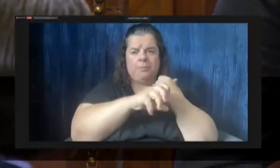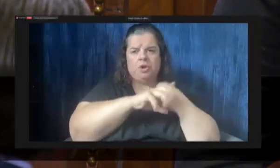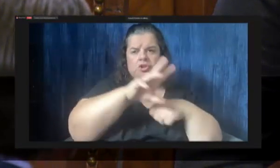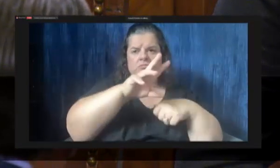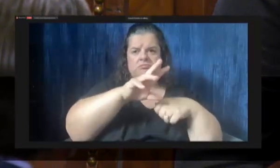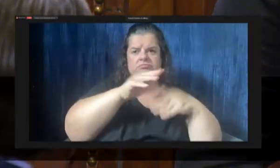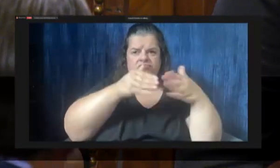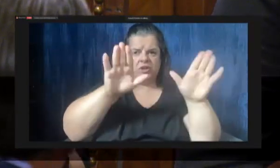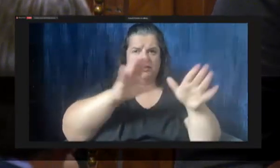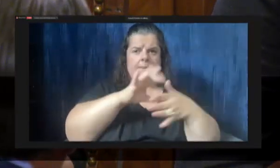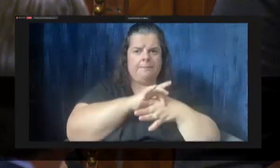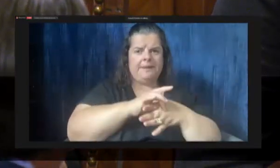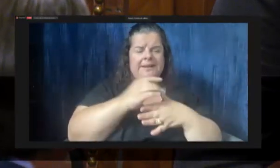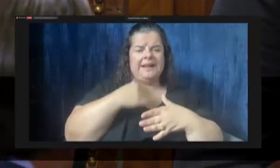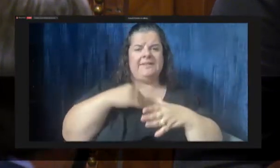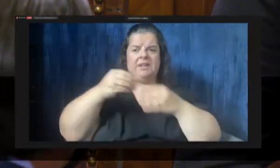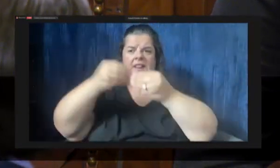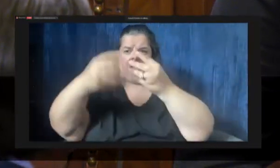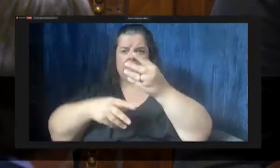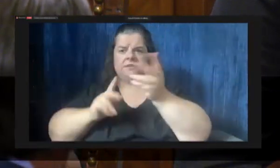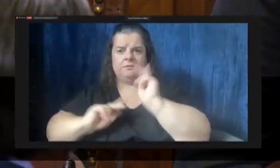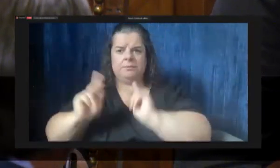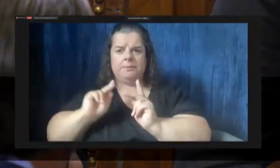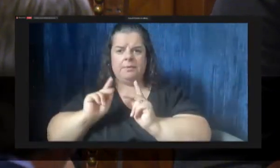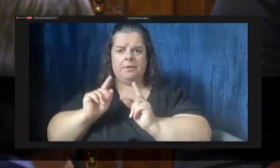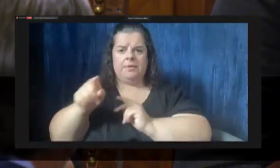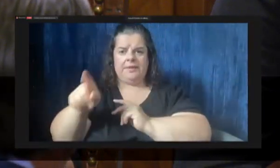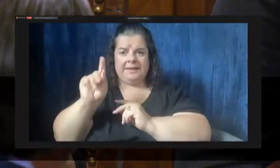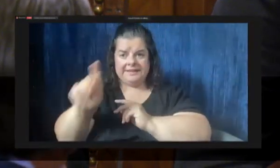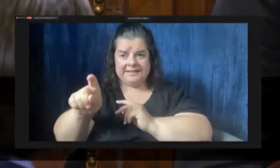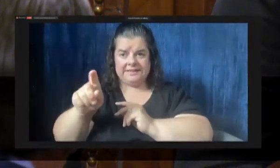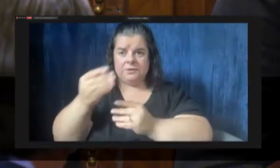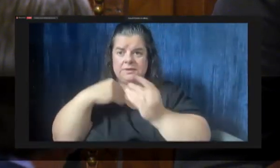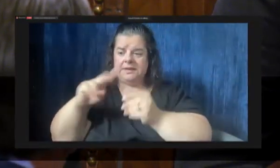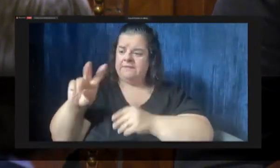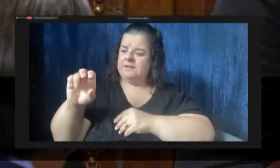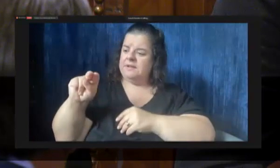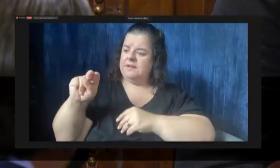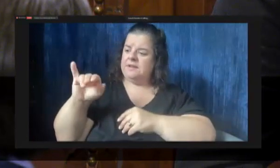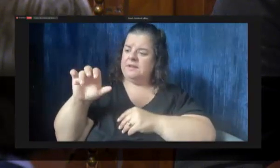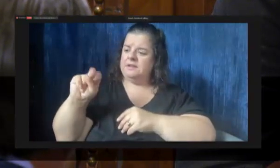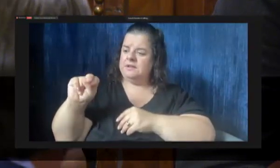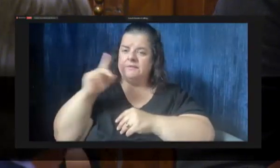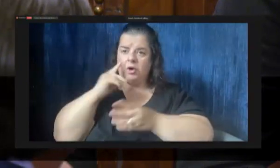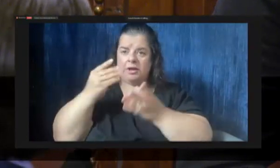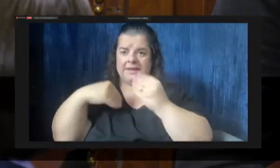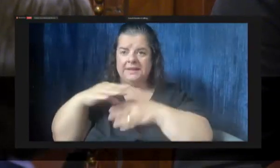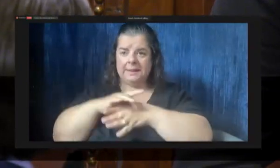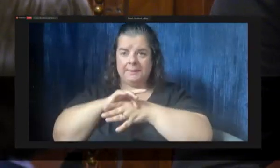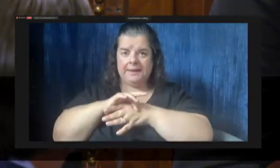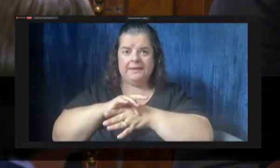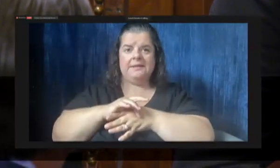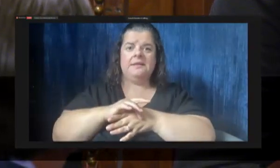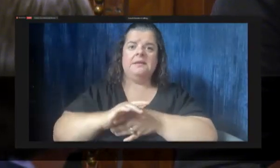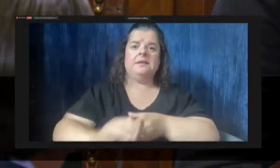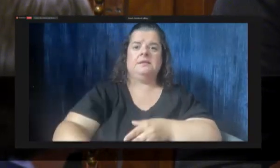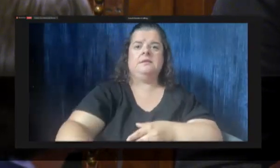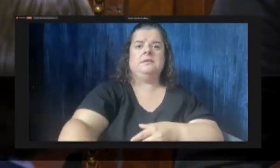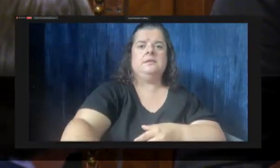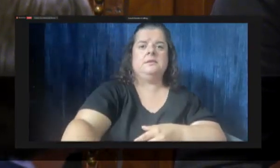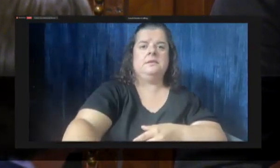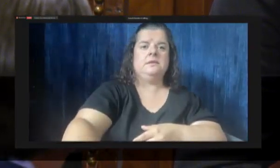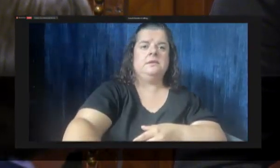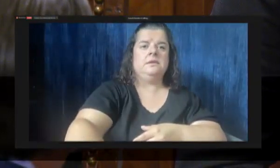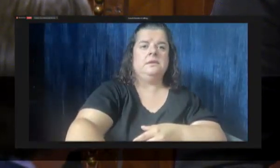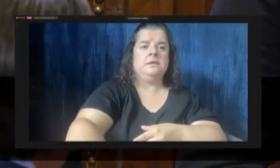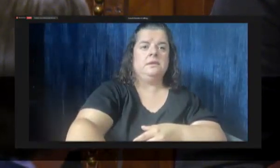also, there's a list of people who need to eat venison in order to be able to eat meat. And they also have a great program